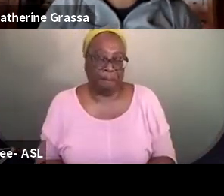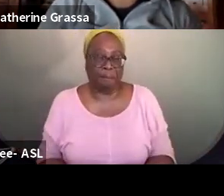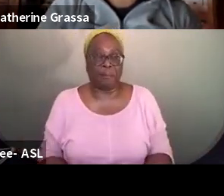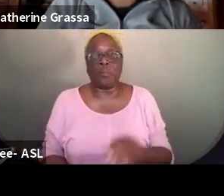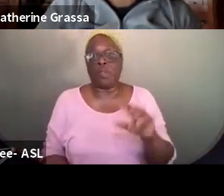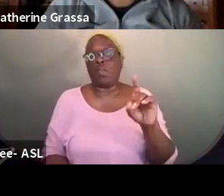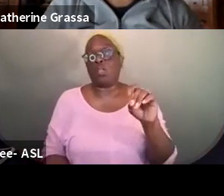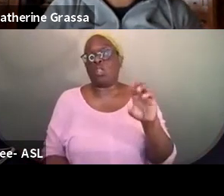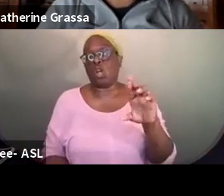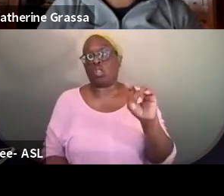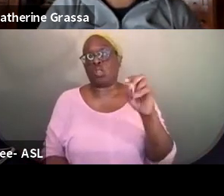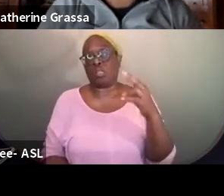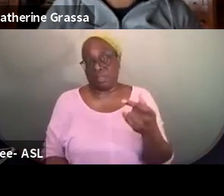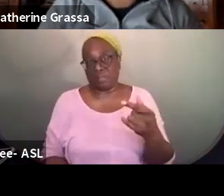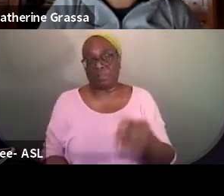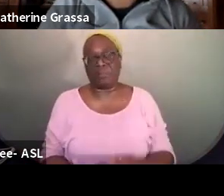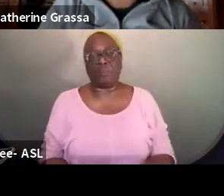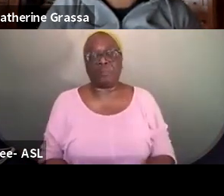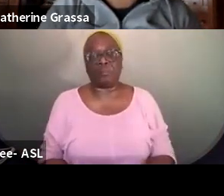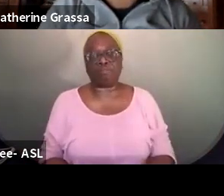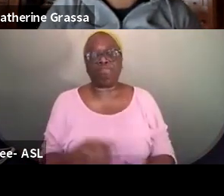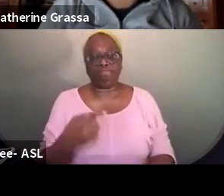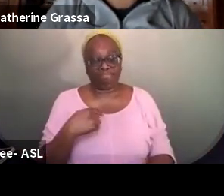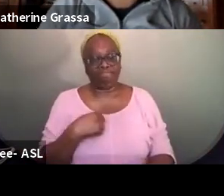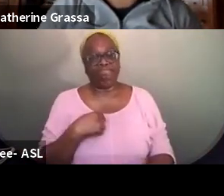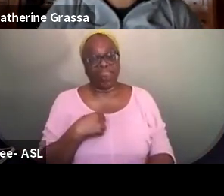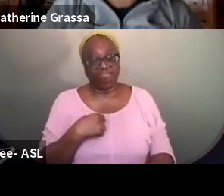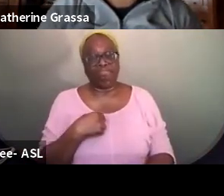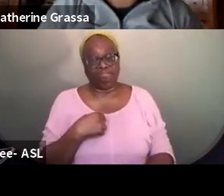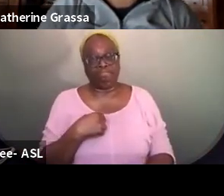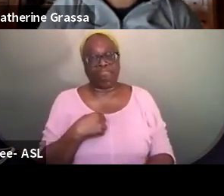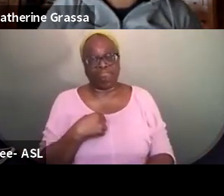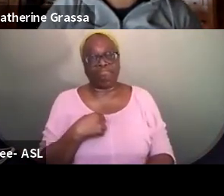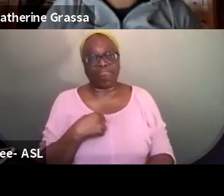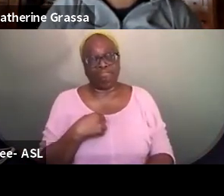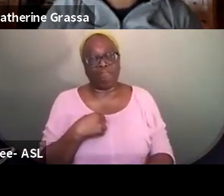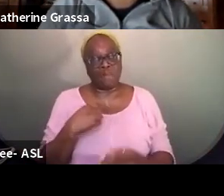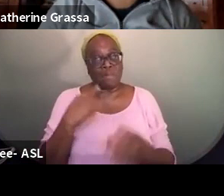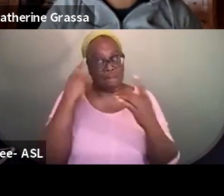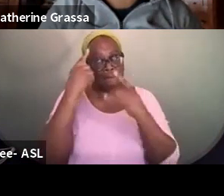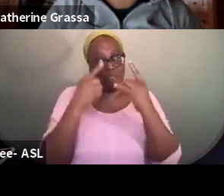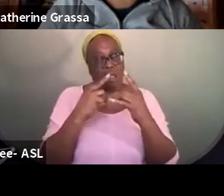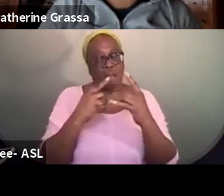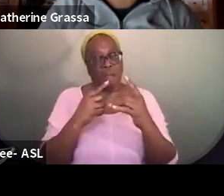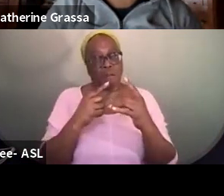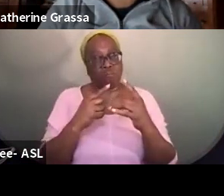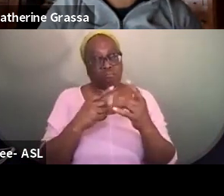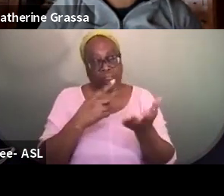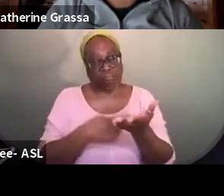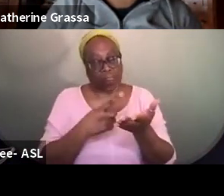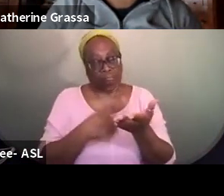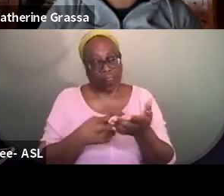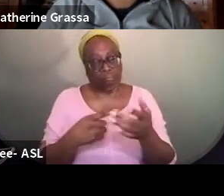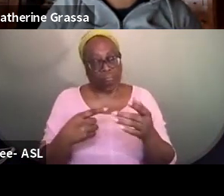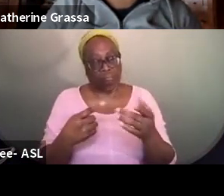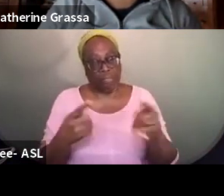Given the conversation that happened between my proposal before and now, how